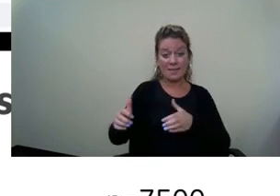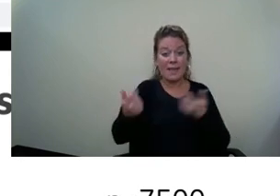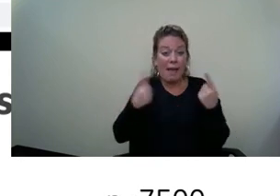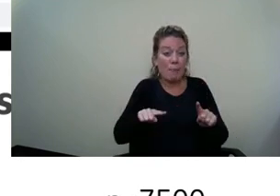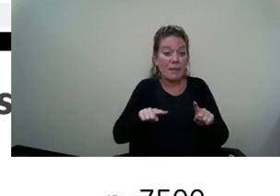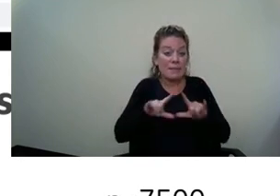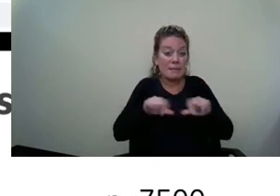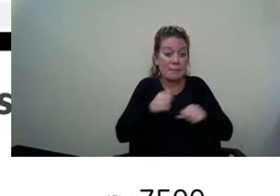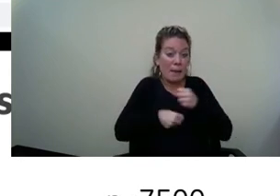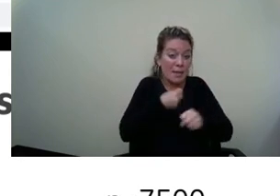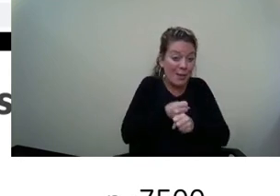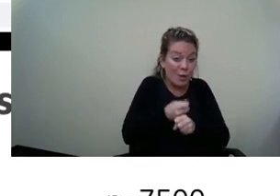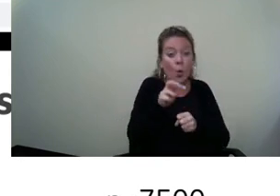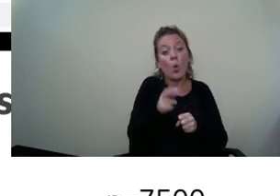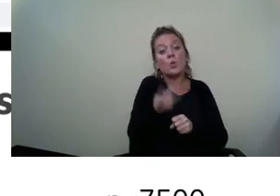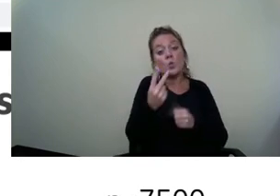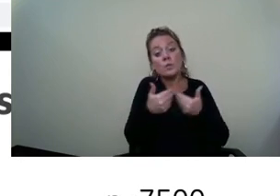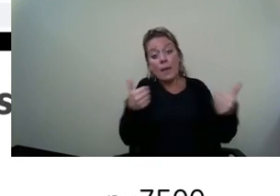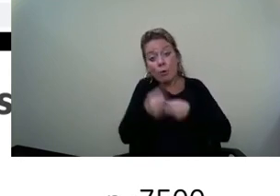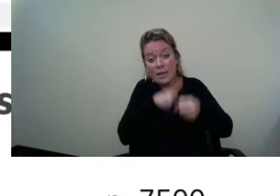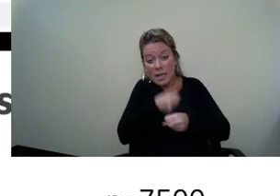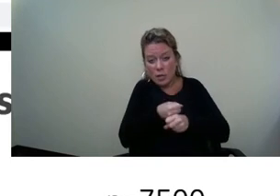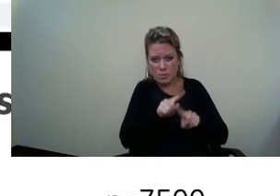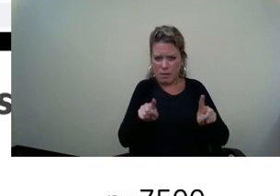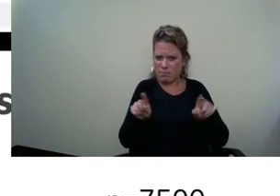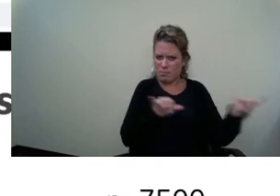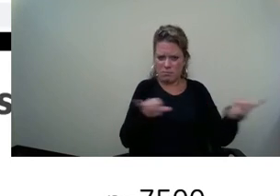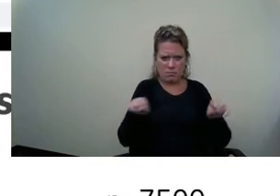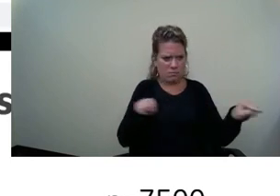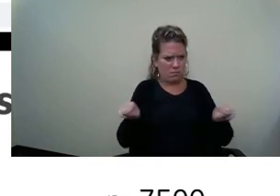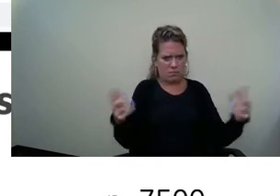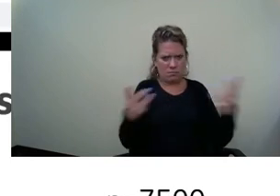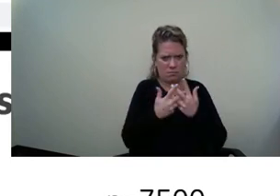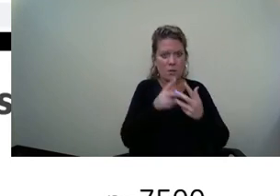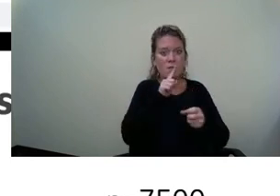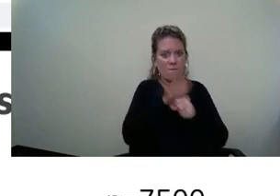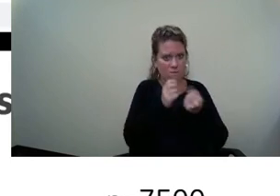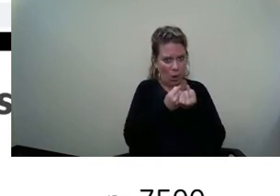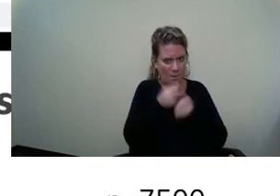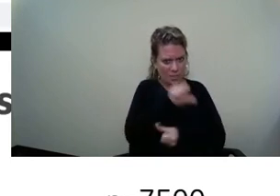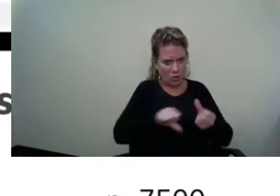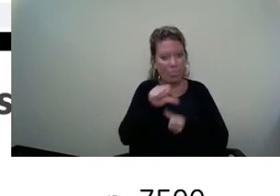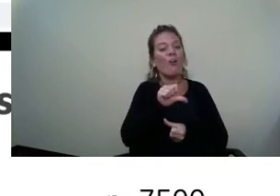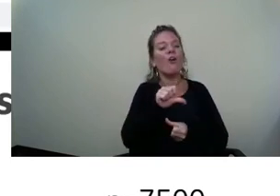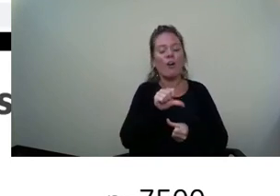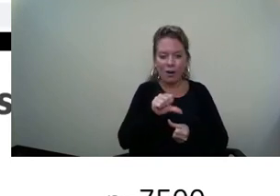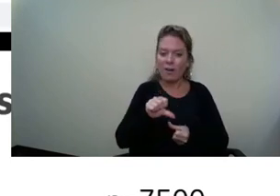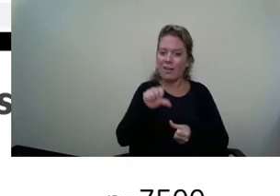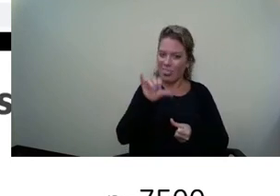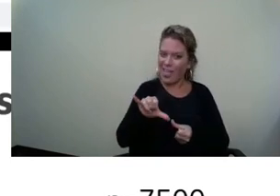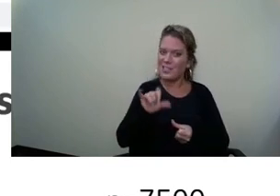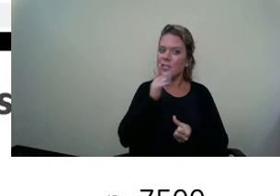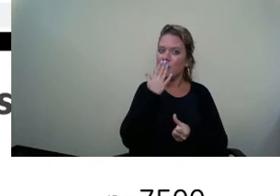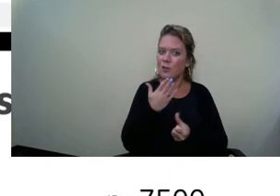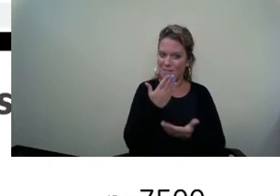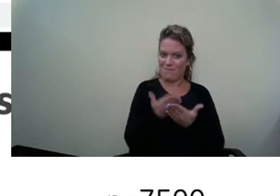separate years, right, and find like the same thing, that they confirm each other, that's a really great kind of fact check or